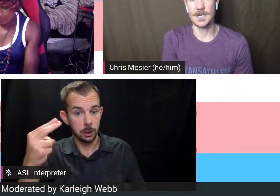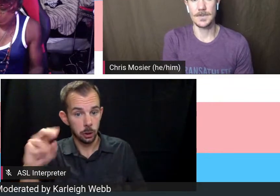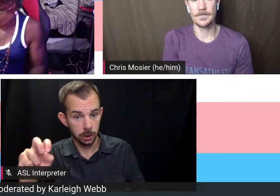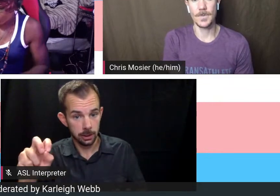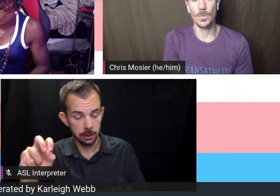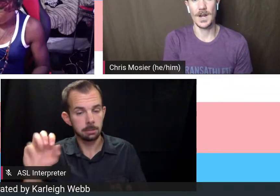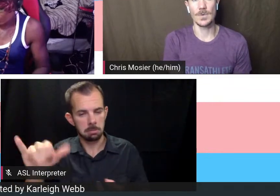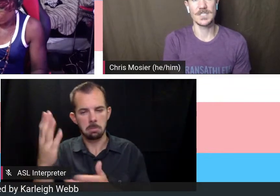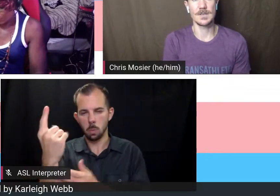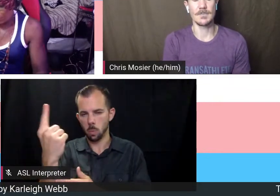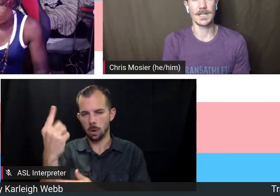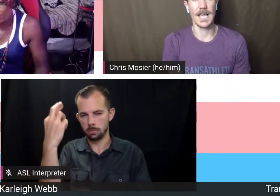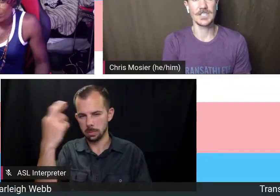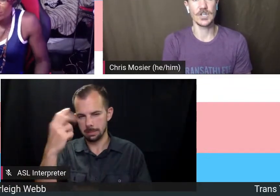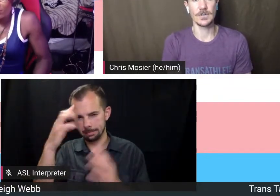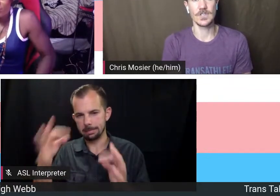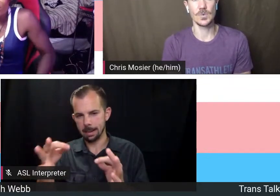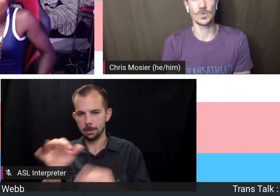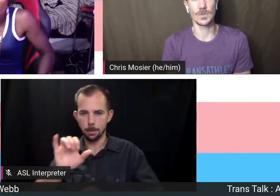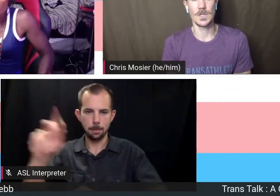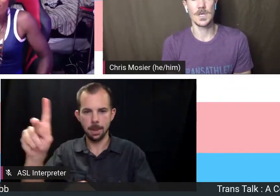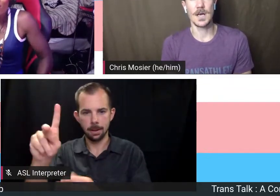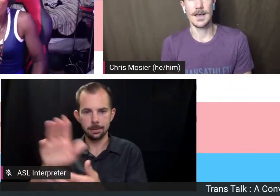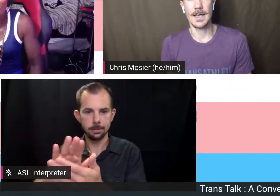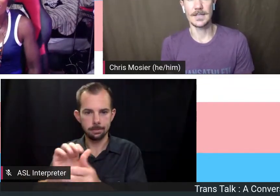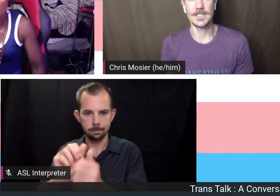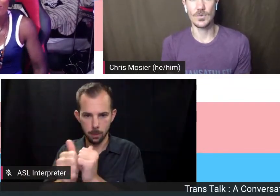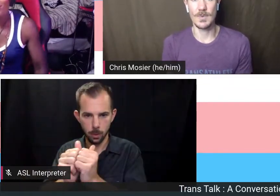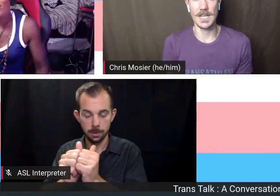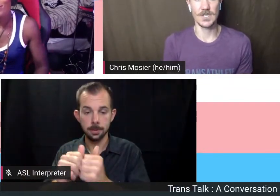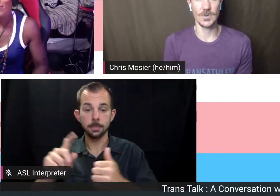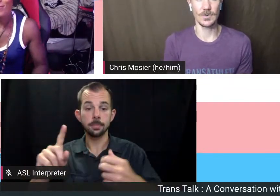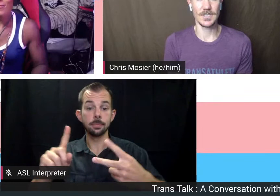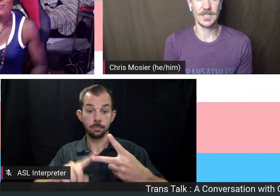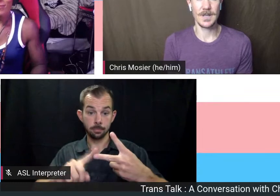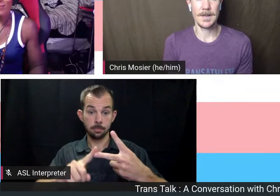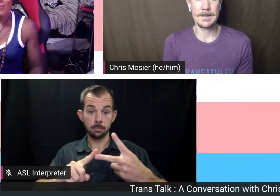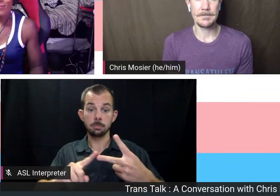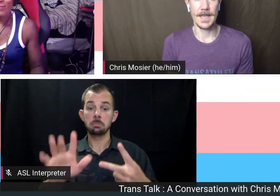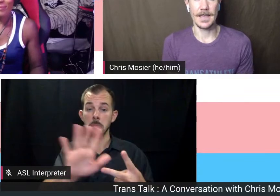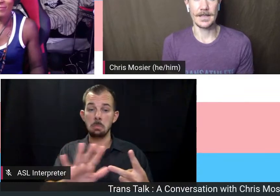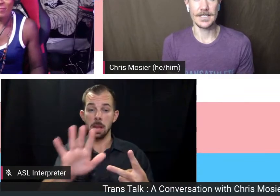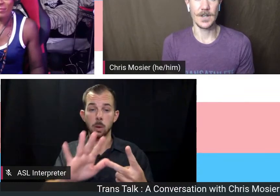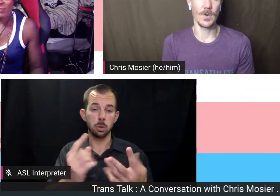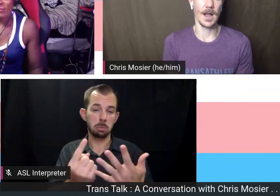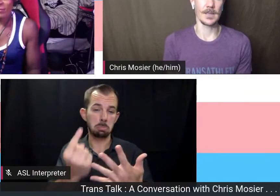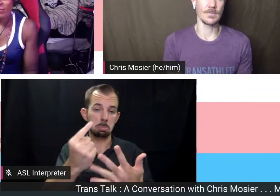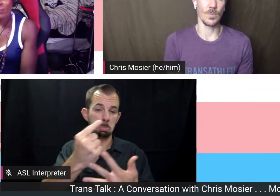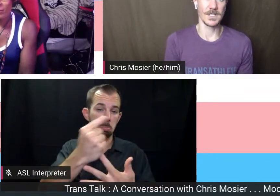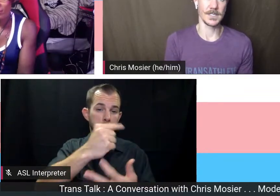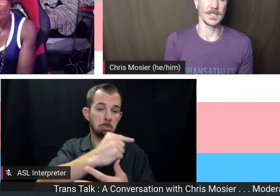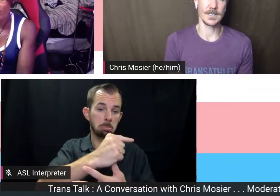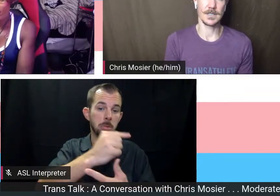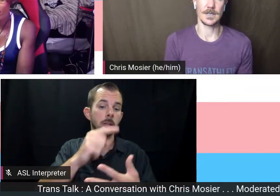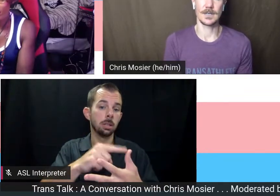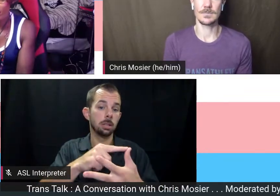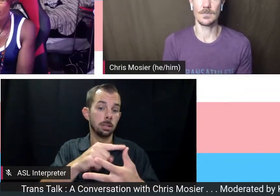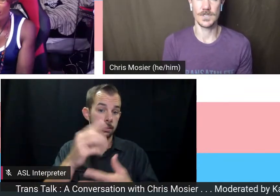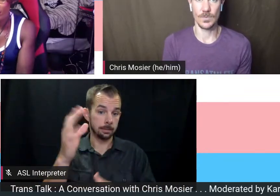that when I was in my last year of school, I had 2 mini strokes. And so I